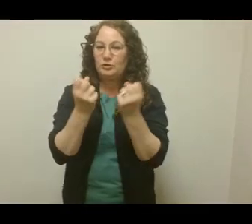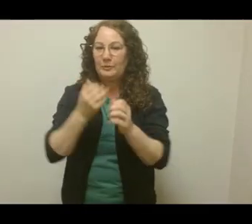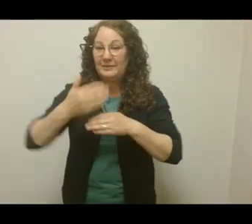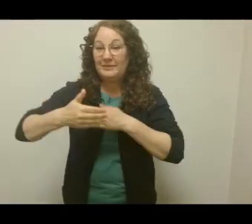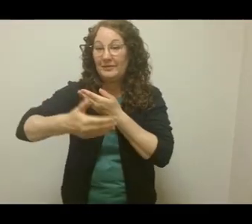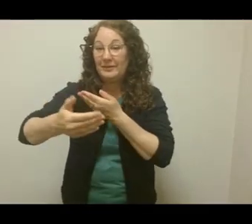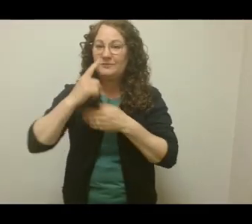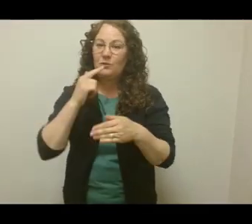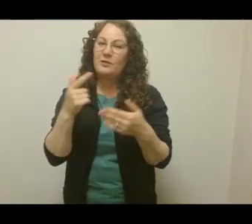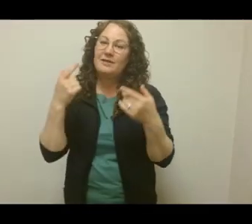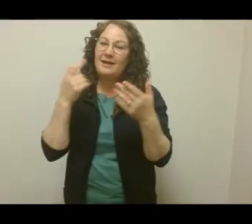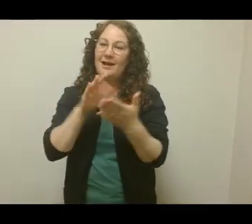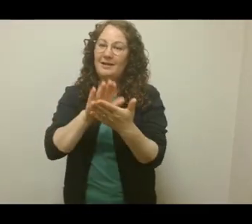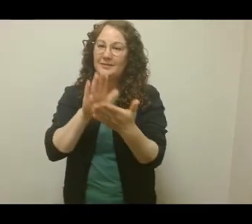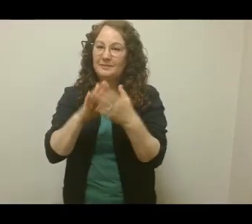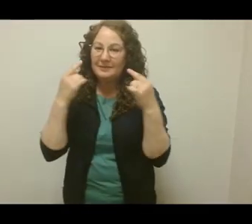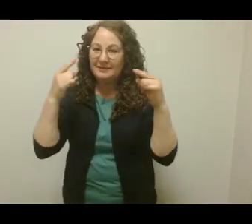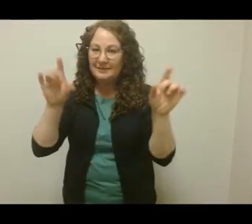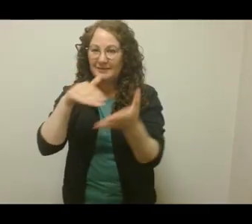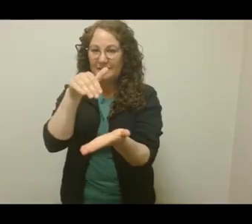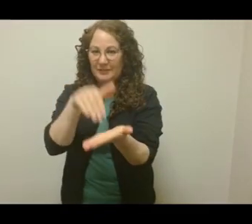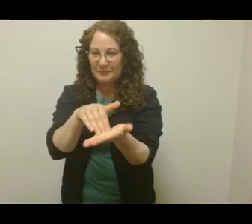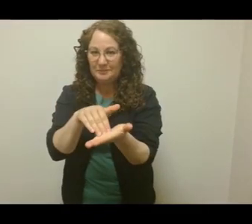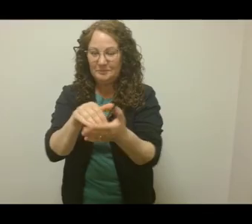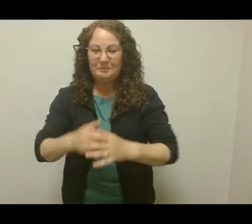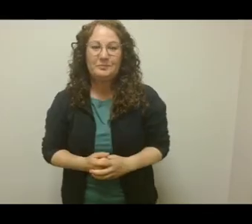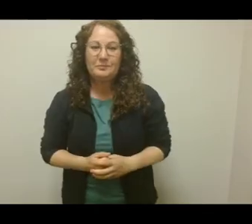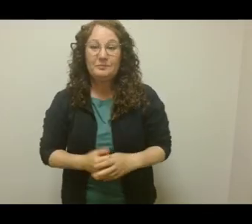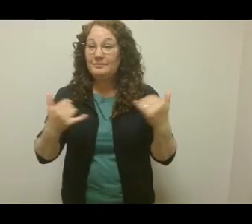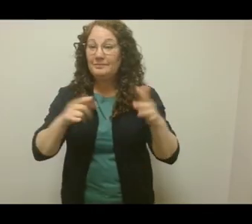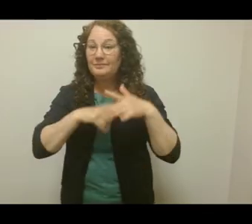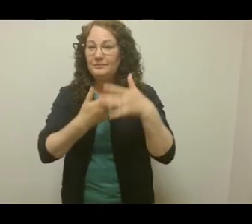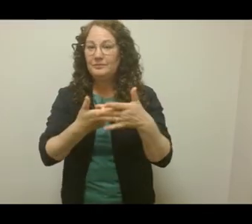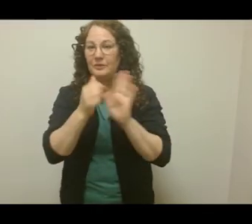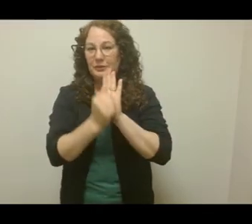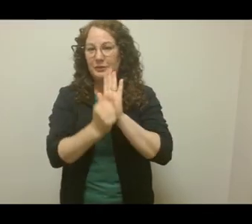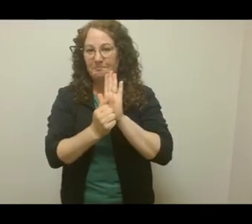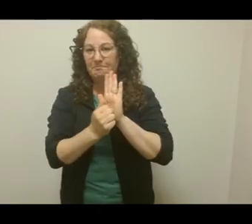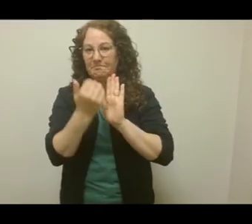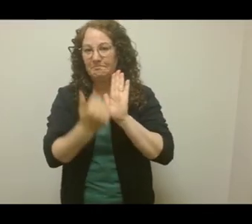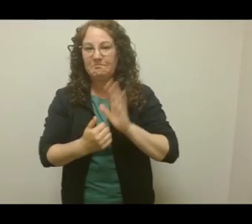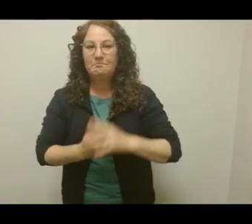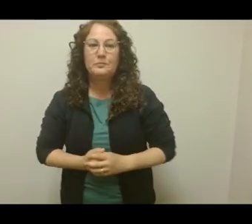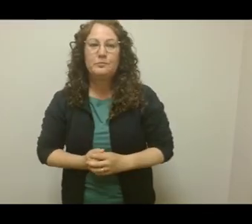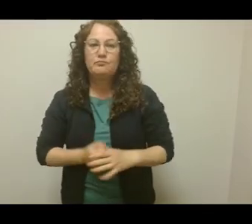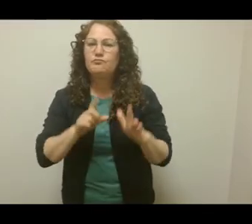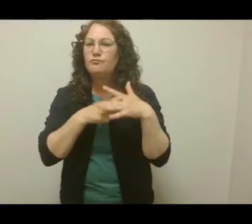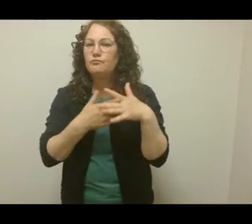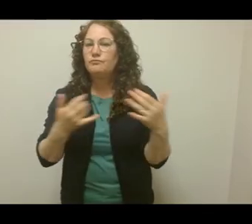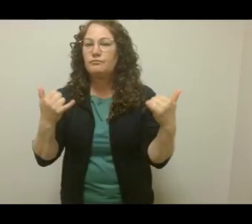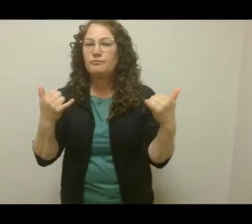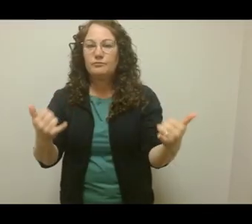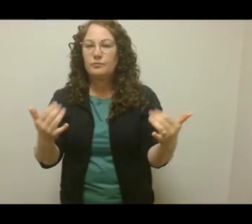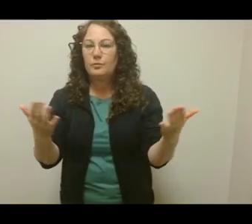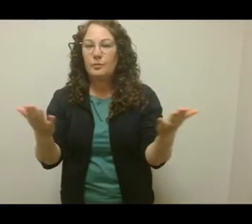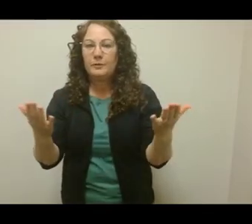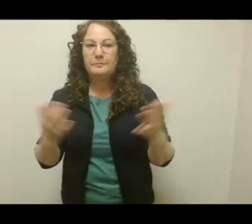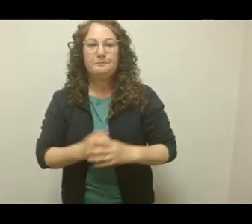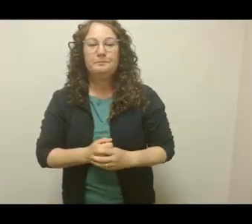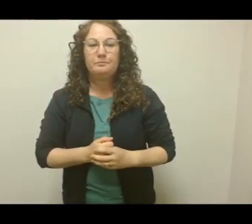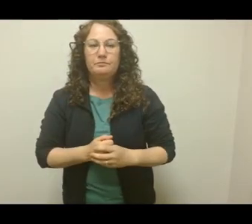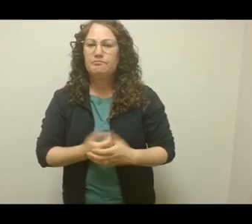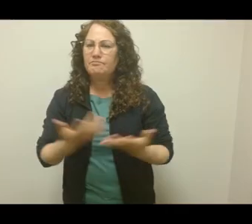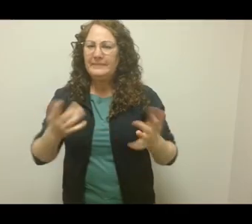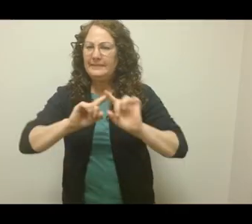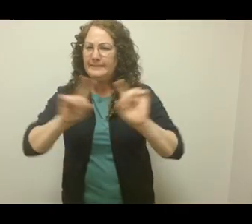success center presentation. So let's begin here with our agenda. We're going to start today with a look at the